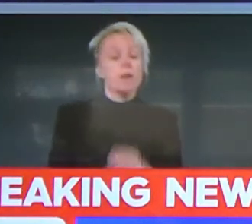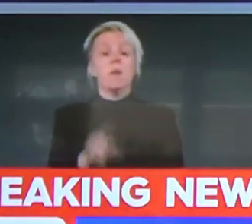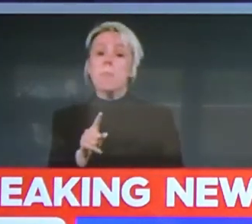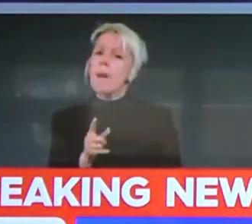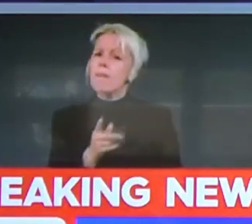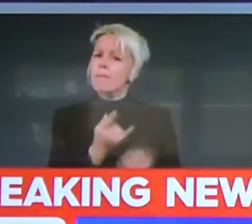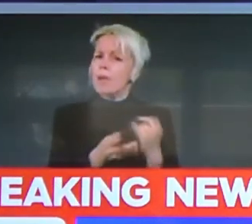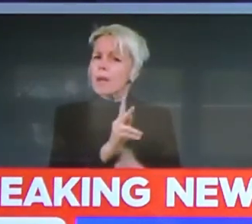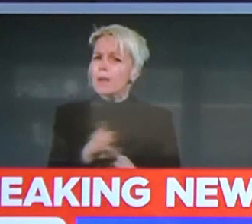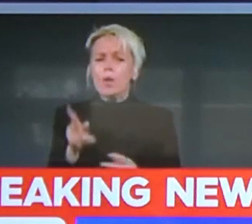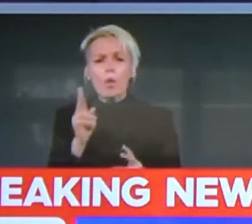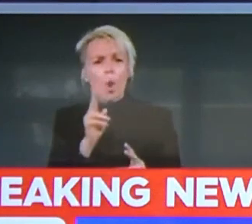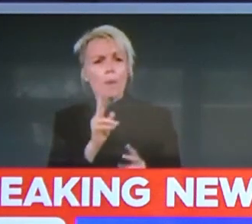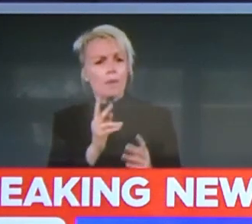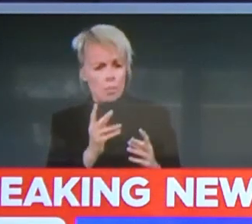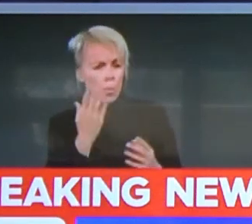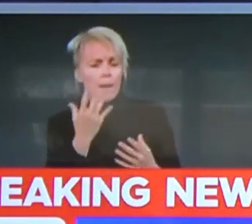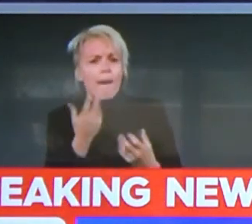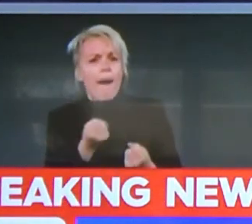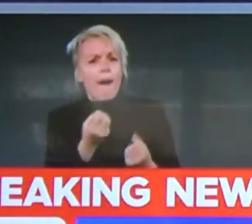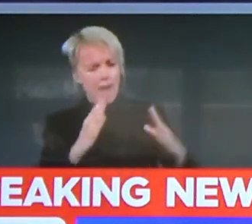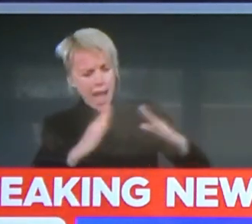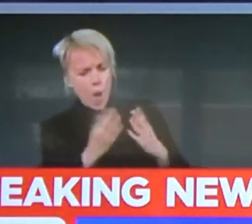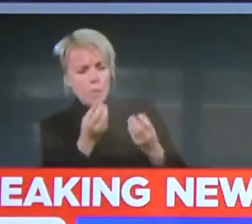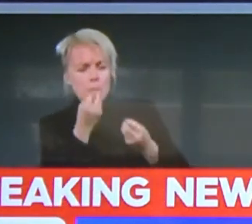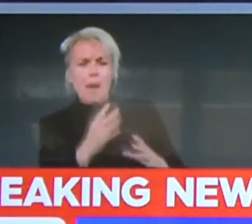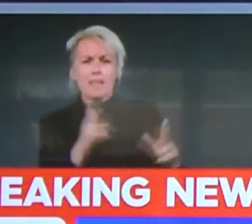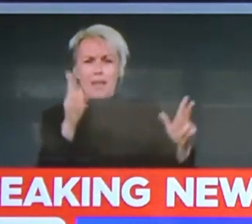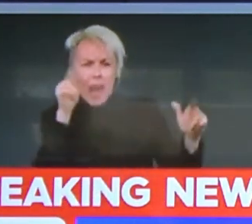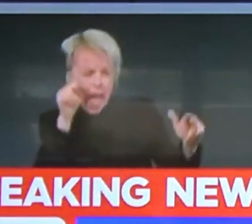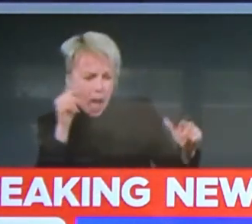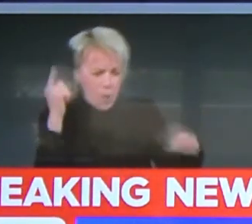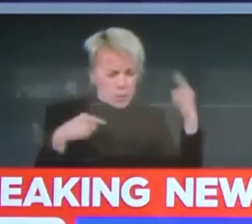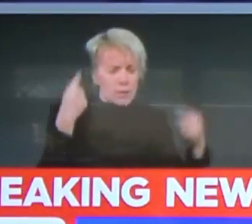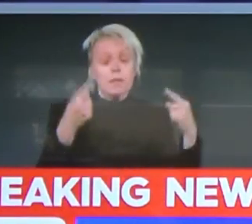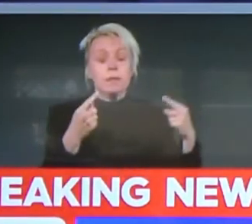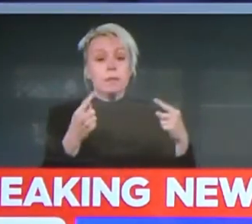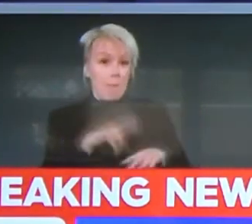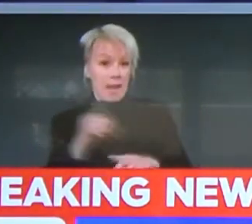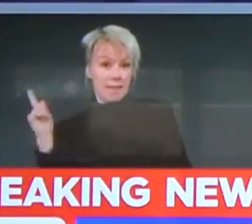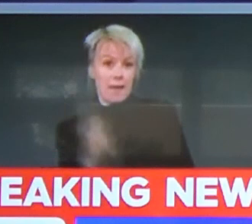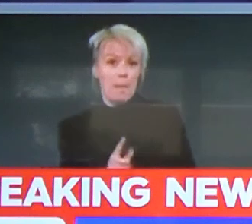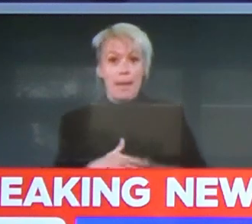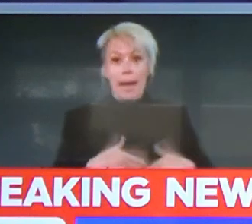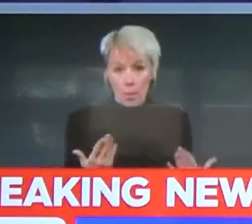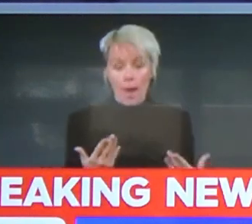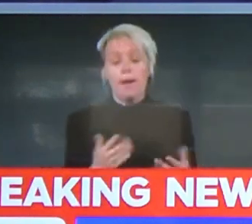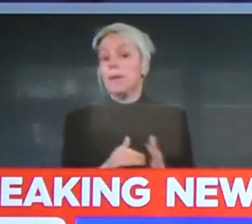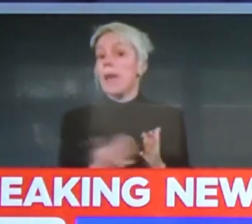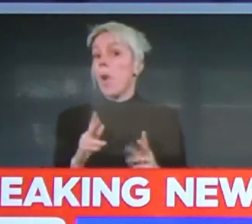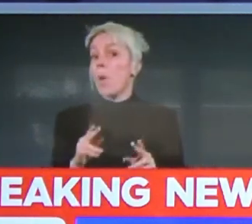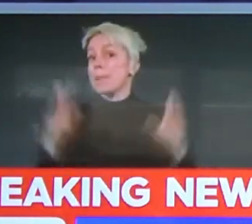noisy parties in the suburbs. That's a fairly common Saturday night. Hopefully there'll be far less reason for them to do